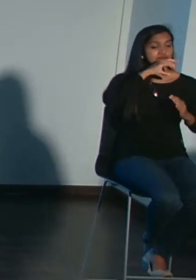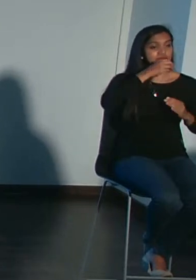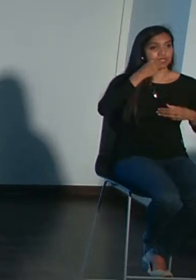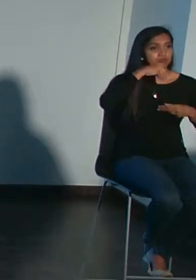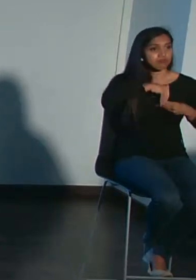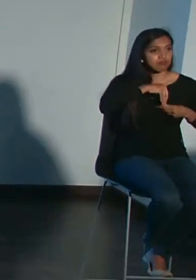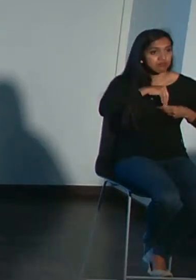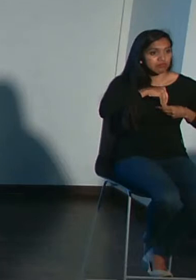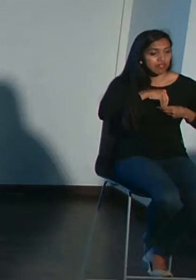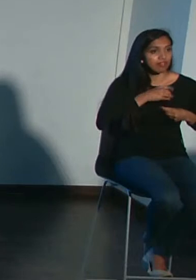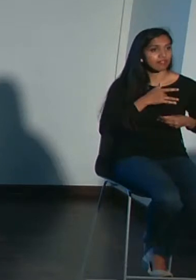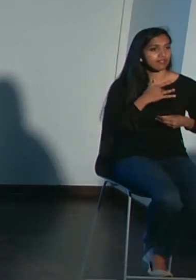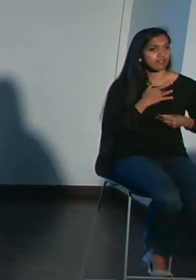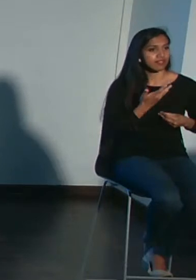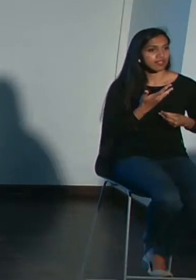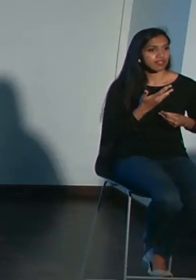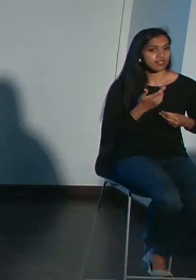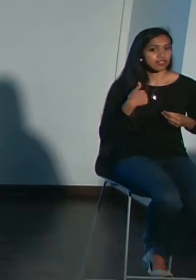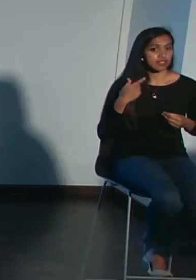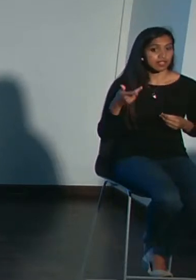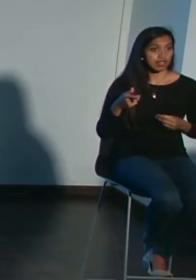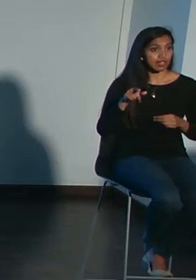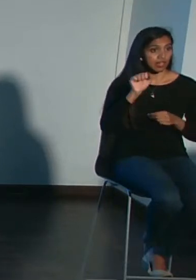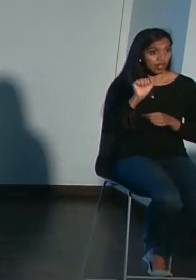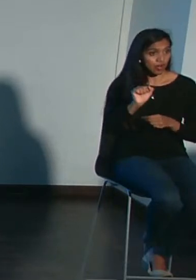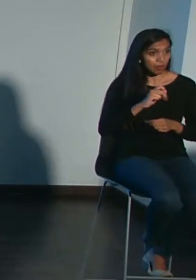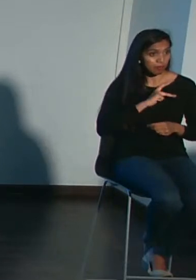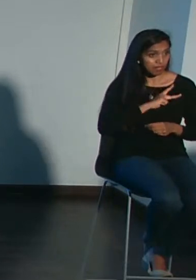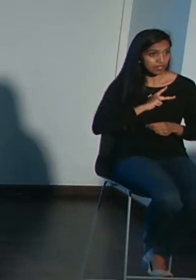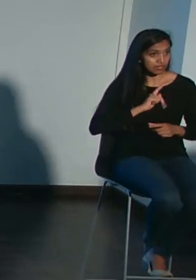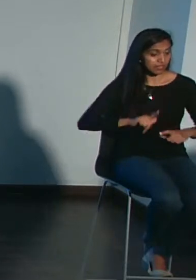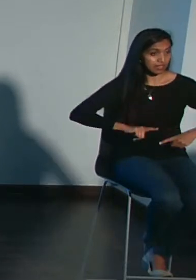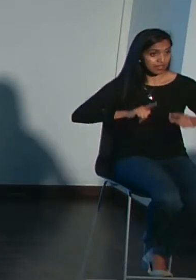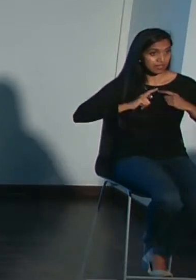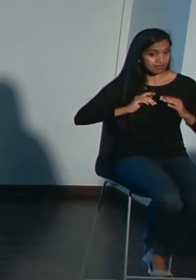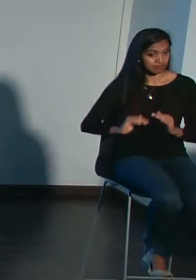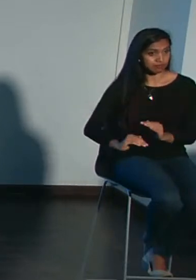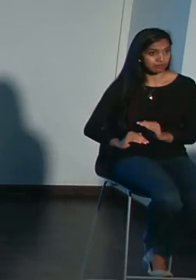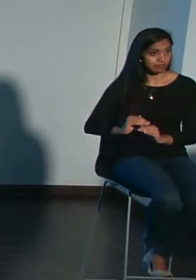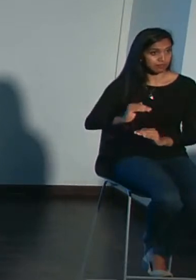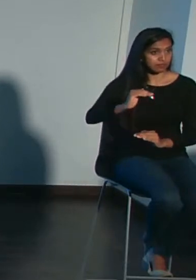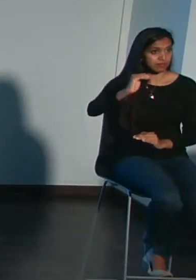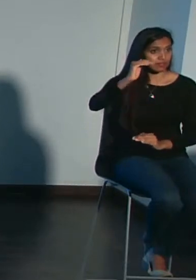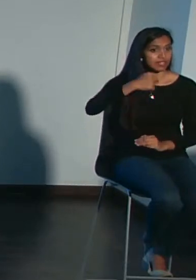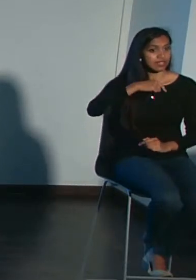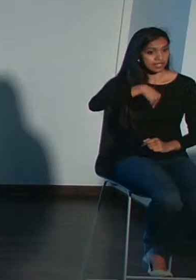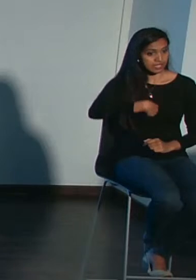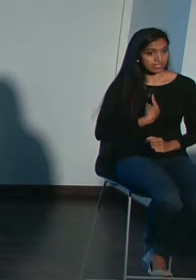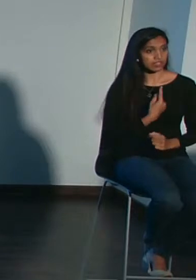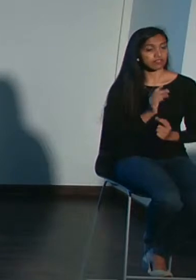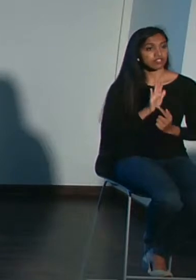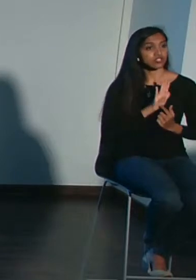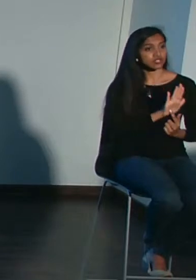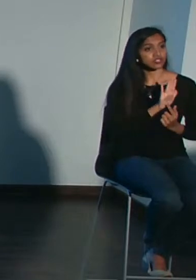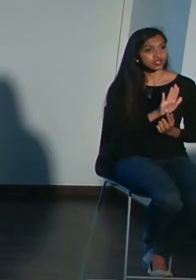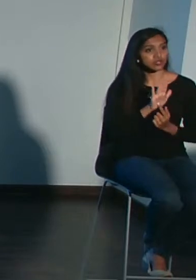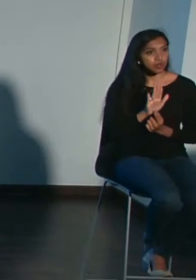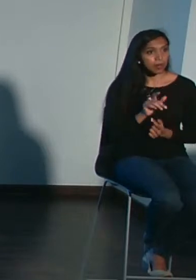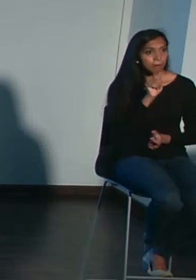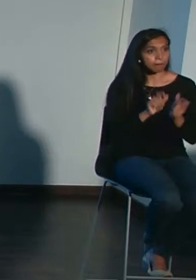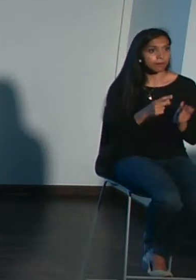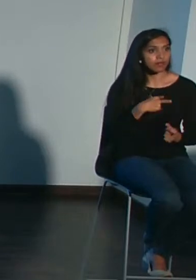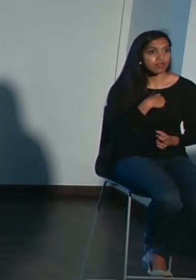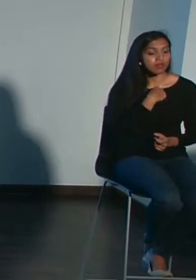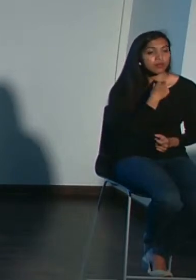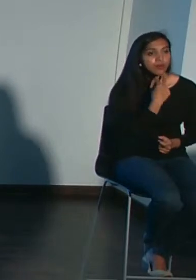like um, grown up in a world where she had to represent herself in a certain way to be heard